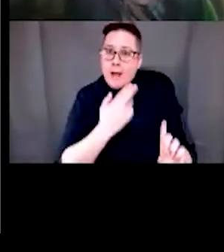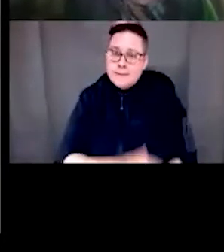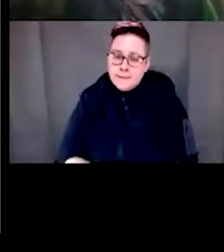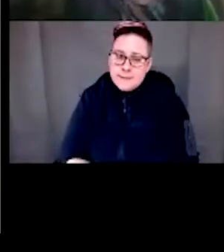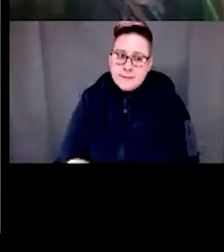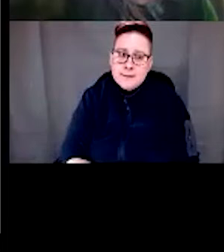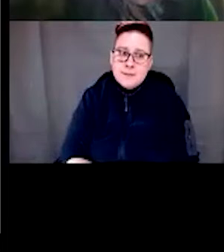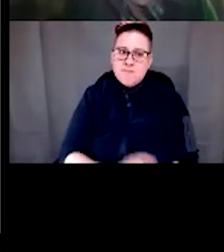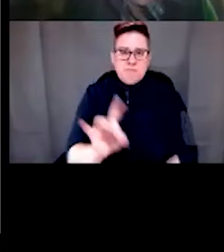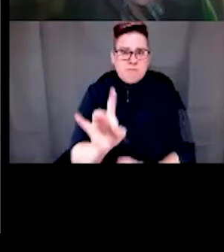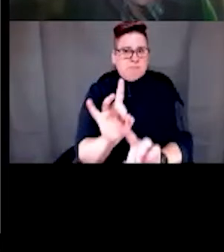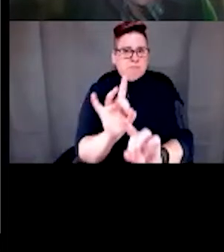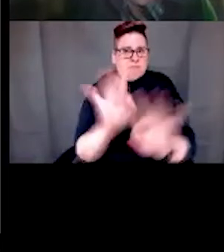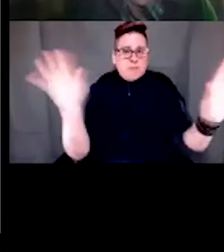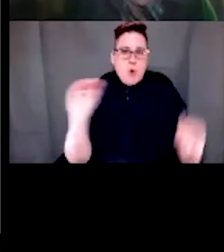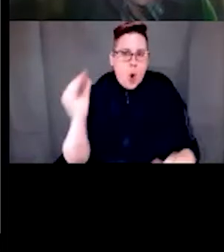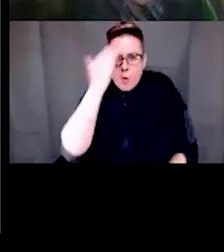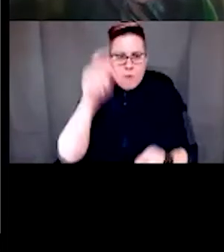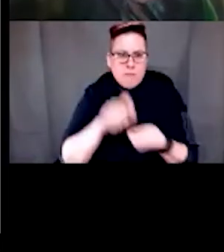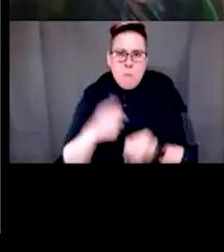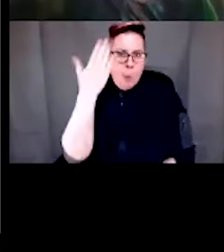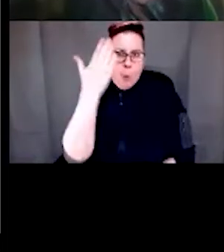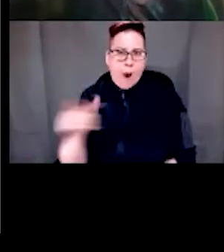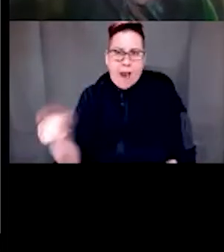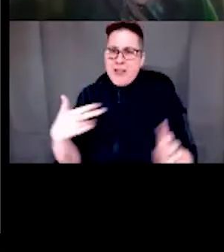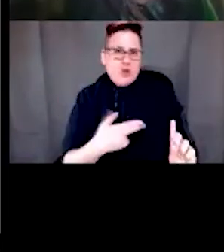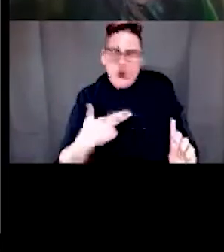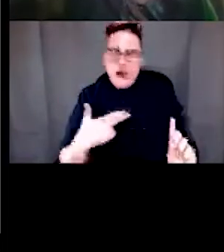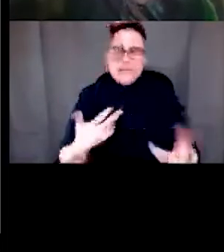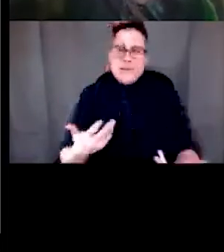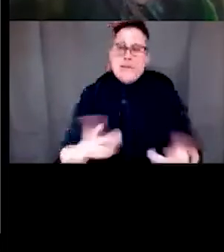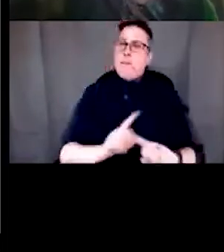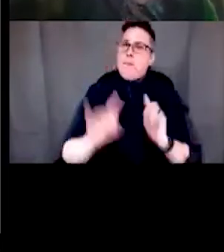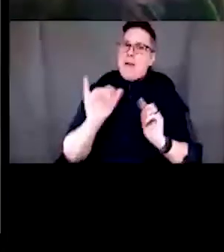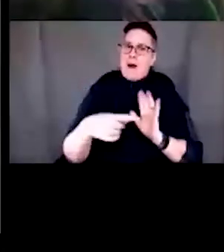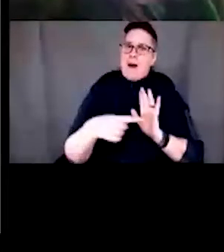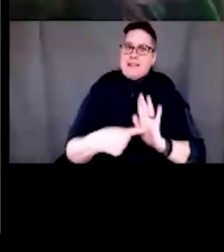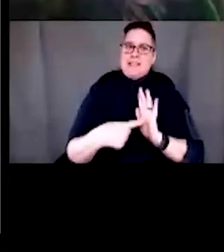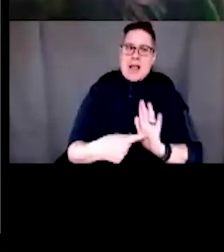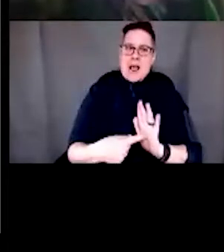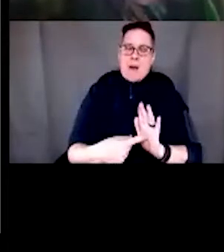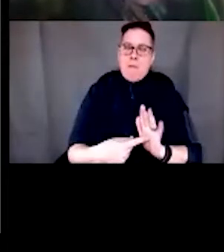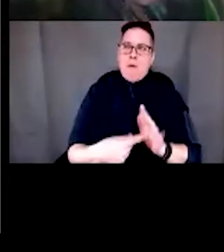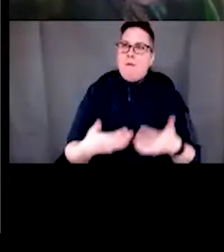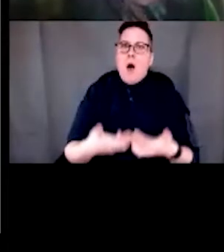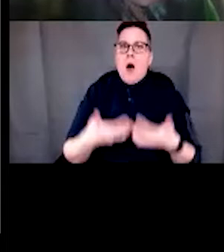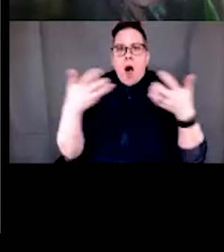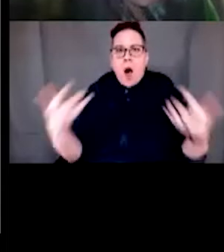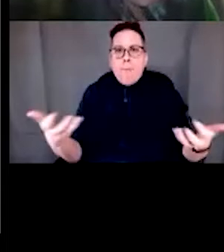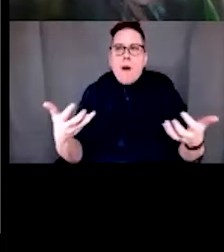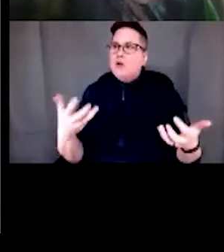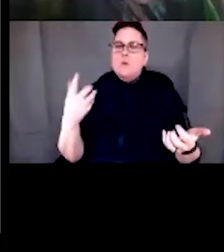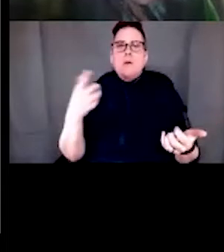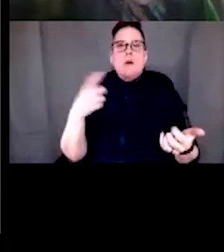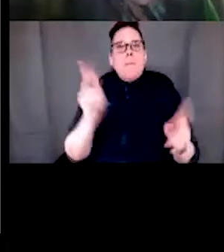was horrible. Nobody knows exactly why, but it's an example of the enormity of exposure to